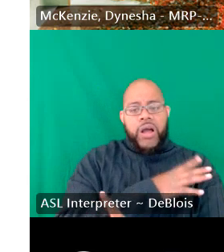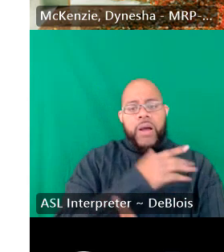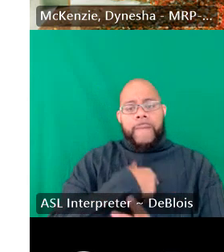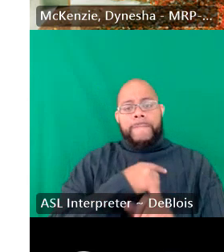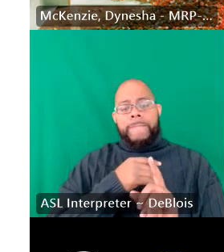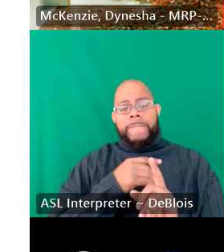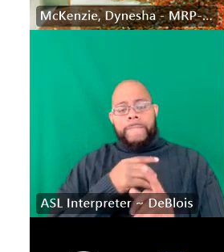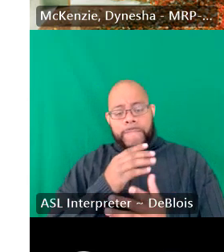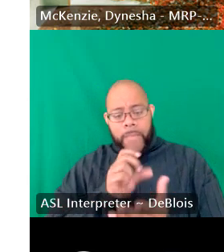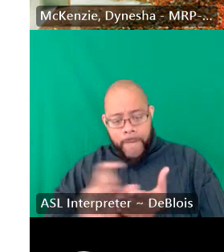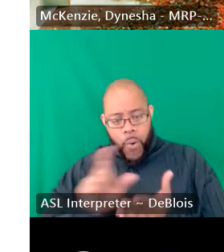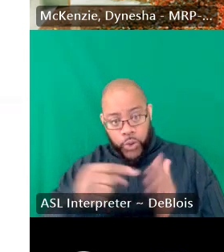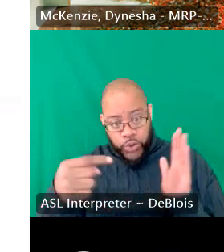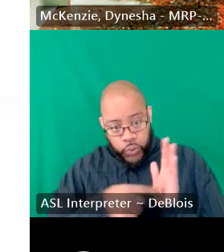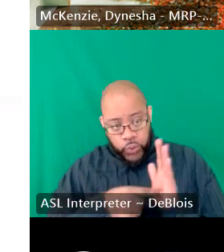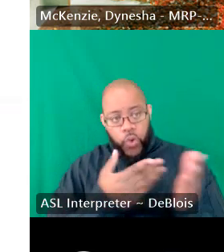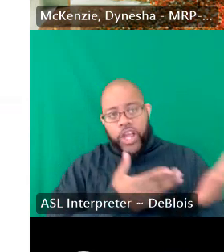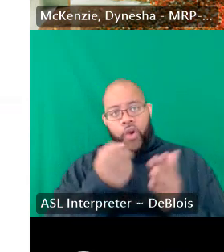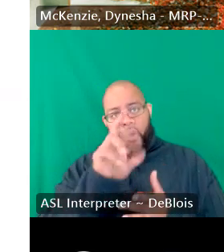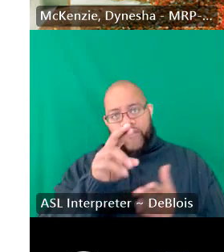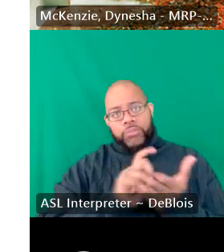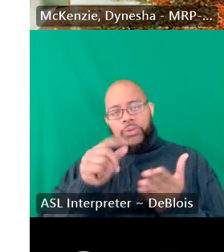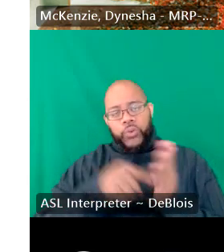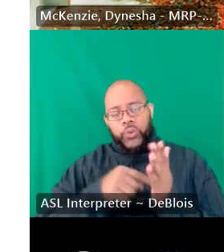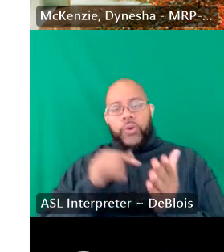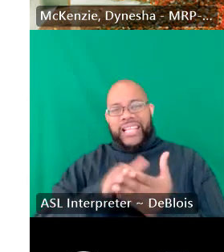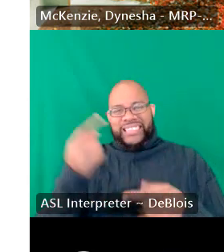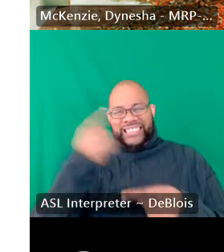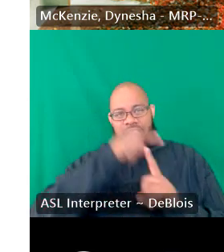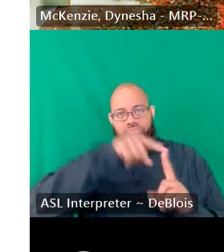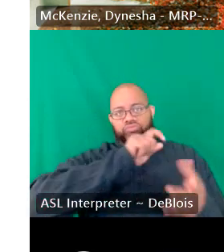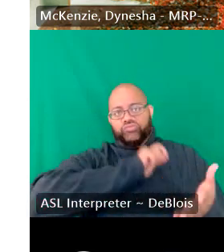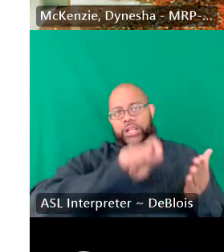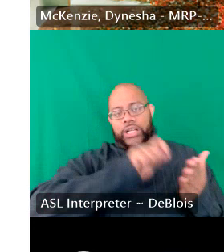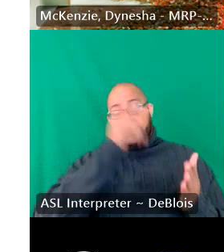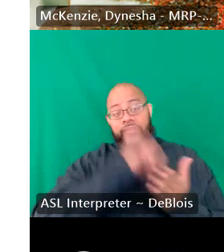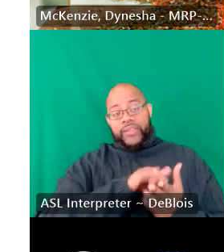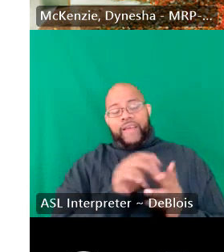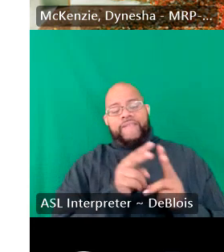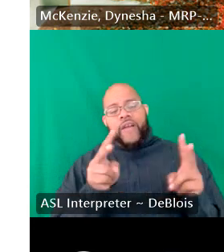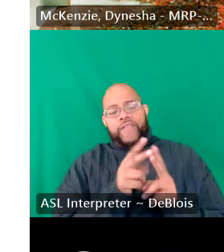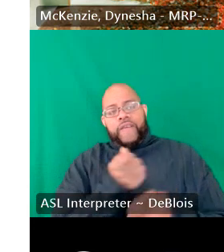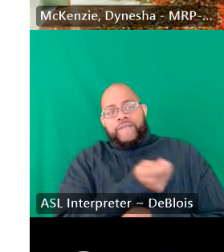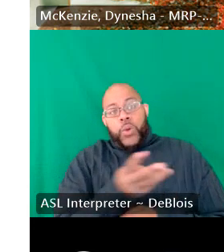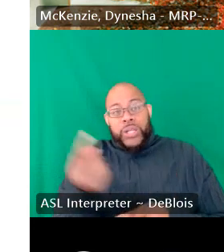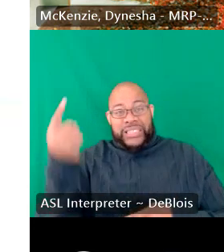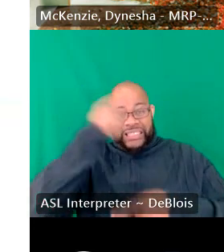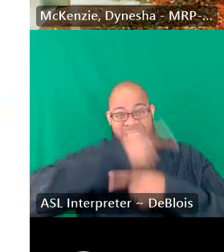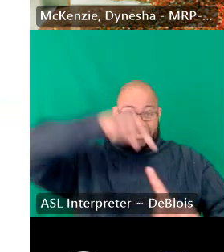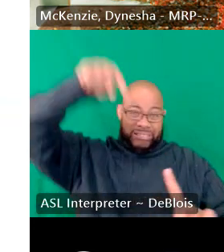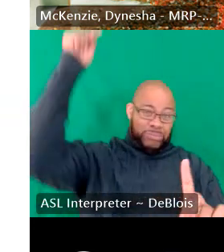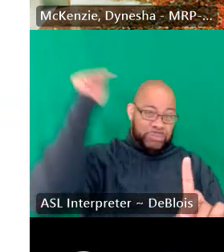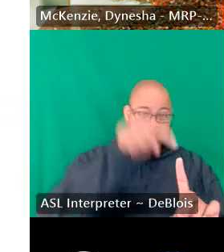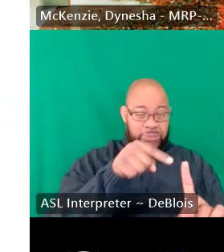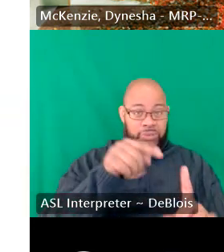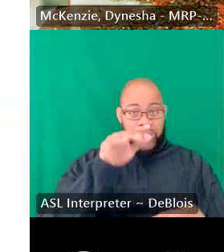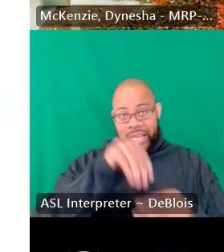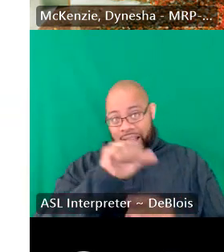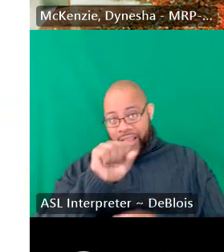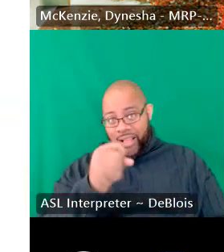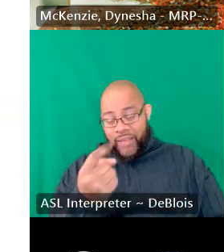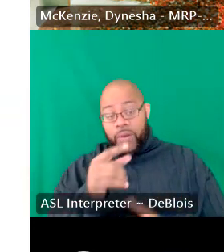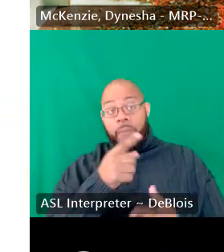year apportionments are due, or carryover apportionments. Yep, that's the date written. So because there are very few dates that are hard and fast in A11, the